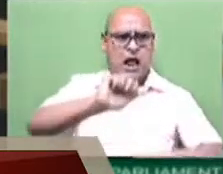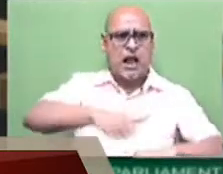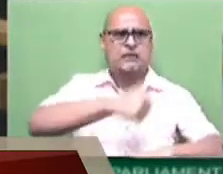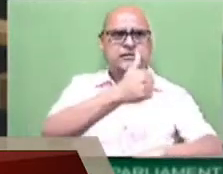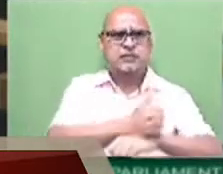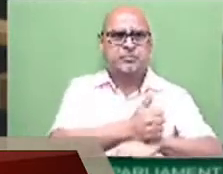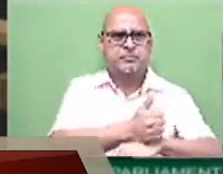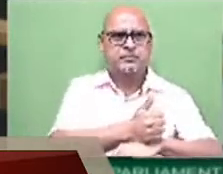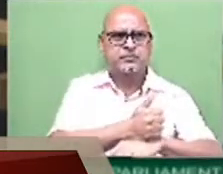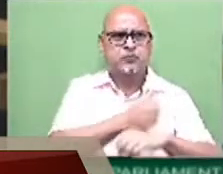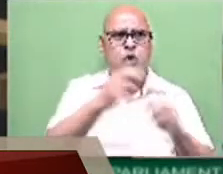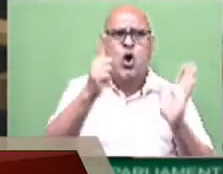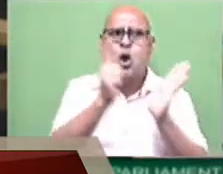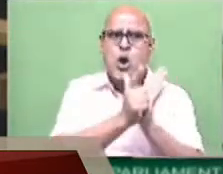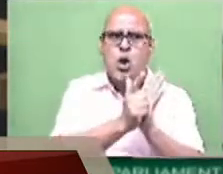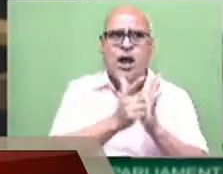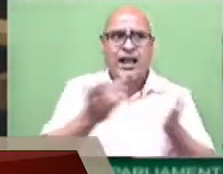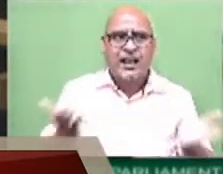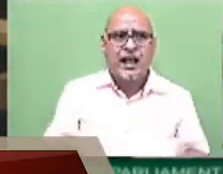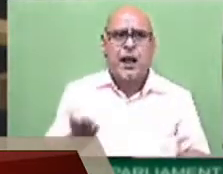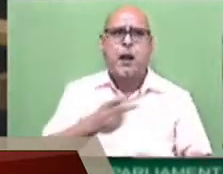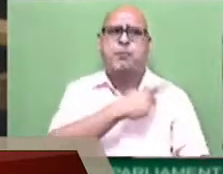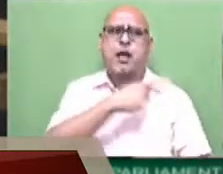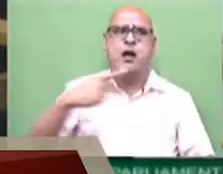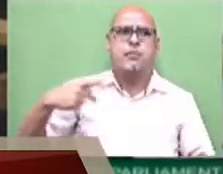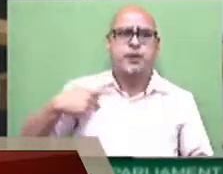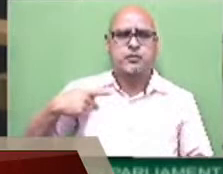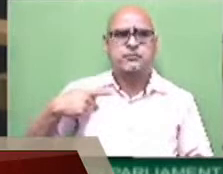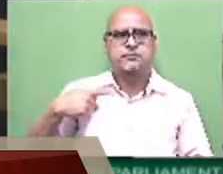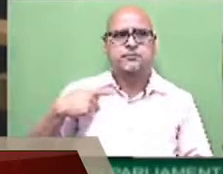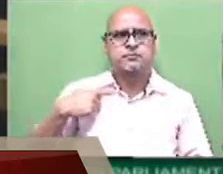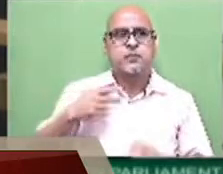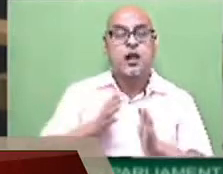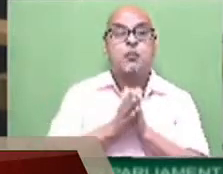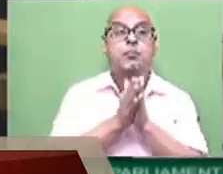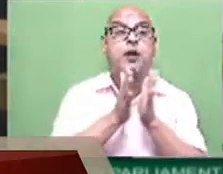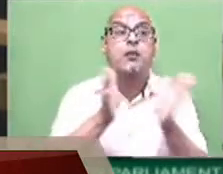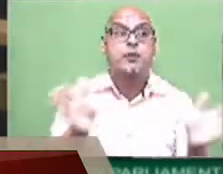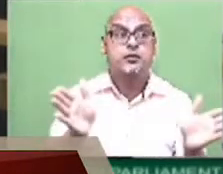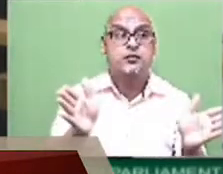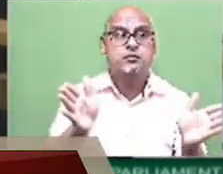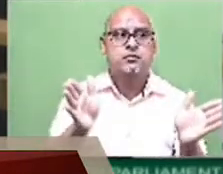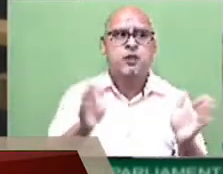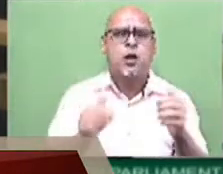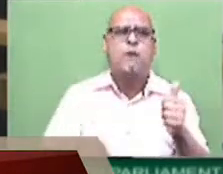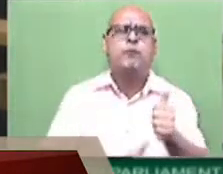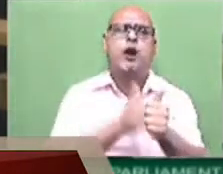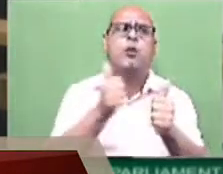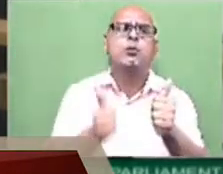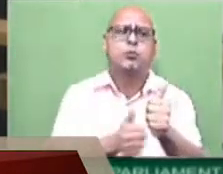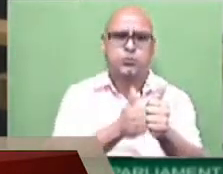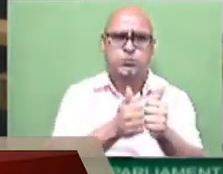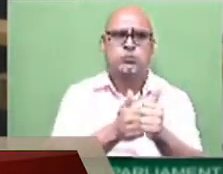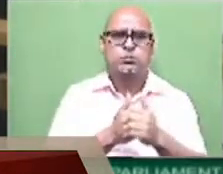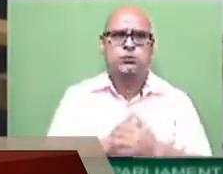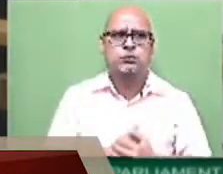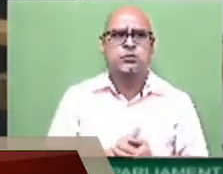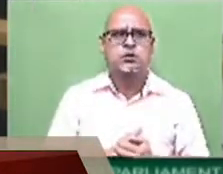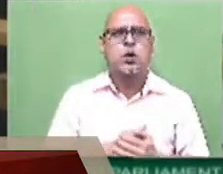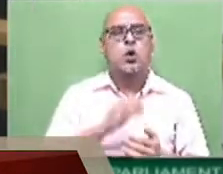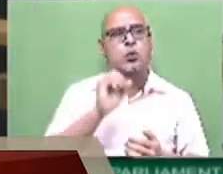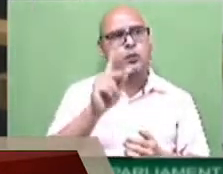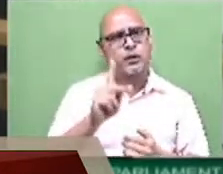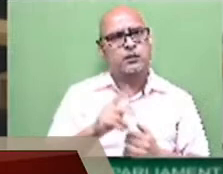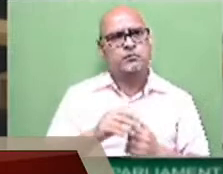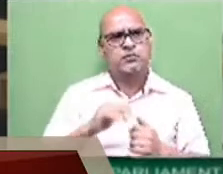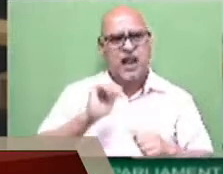that is what you have to do. When you're looking at making laws in a country, there must be a policy. And then you have the laws to enforce